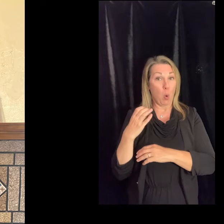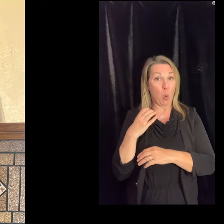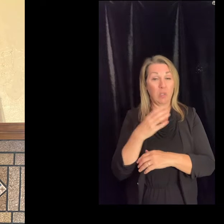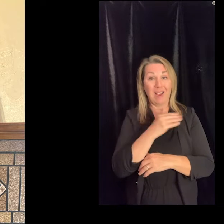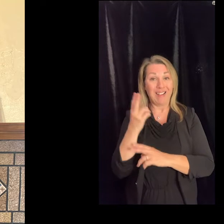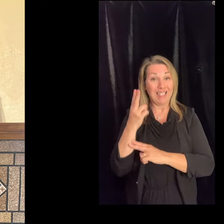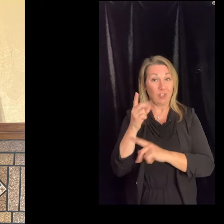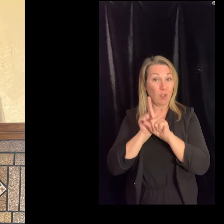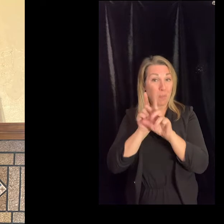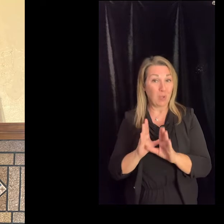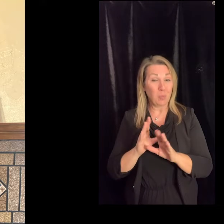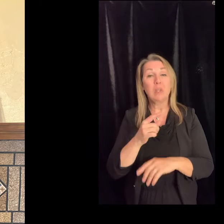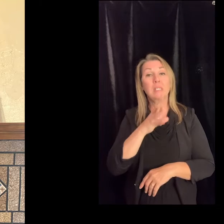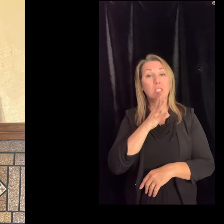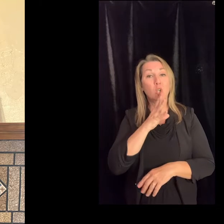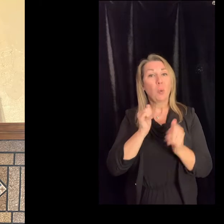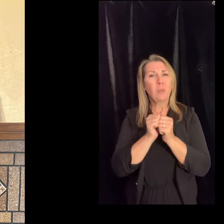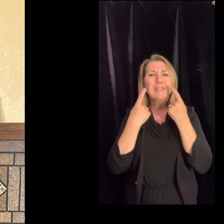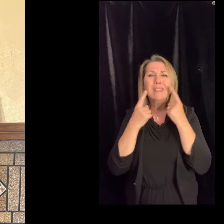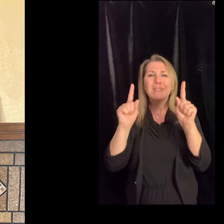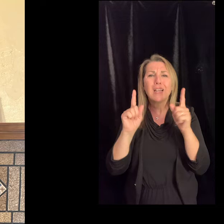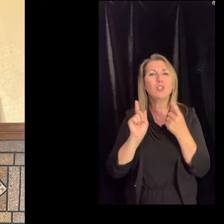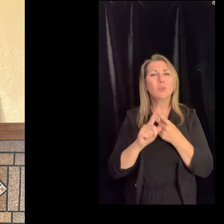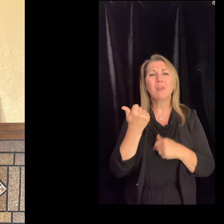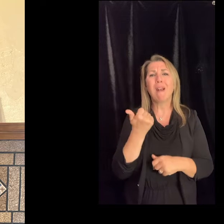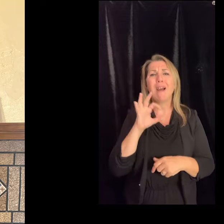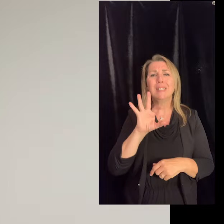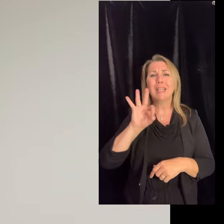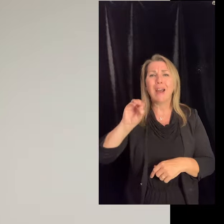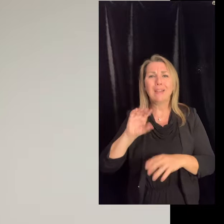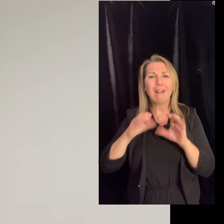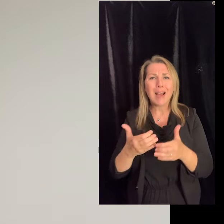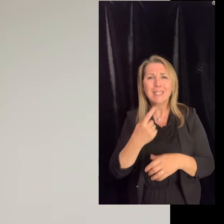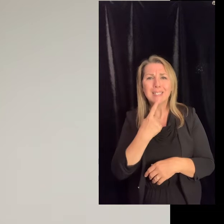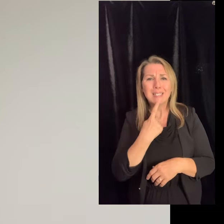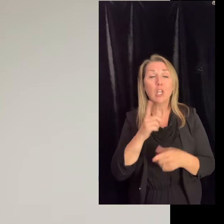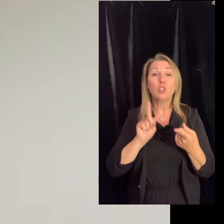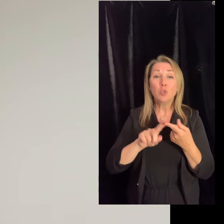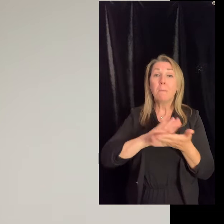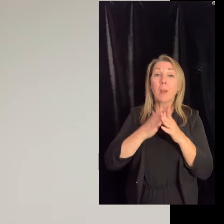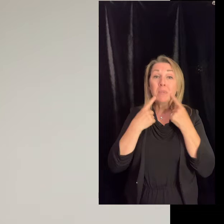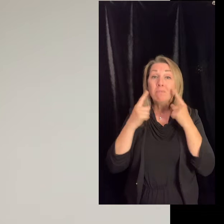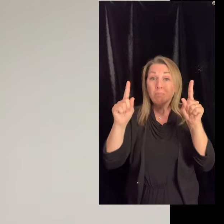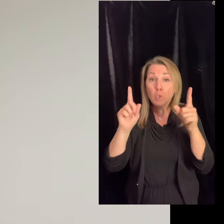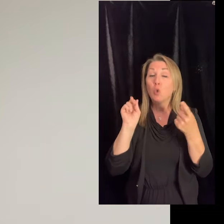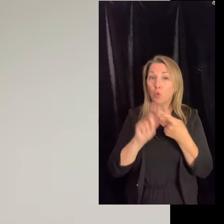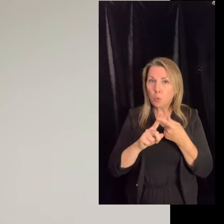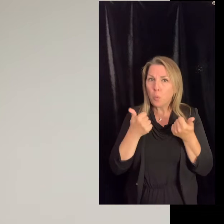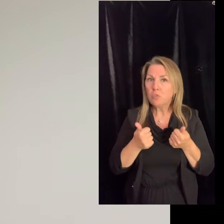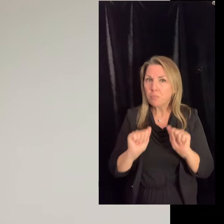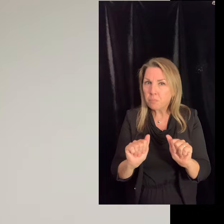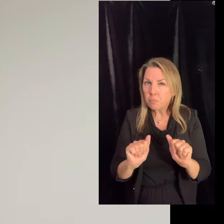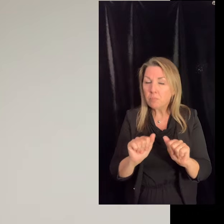with success to the 1990 class. He said, "To succeed is to exceed yourself. If you keep your eye